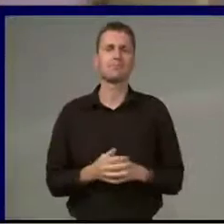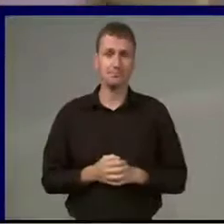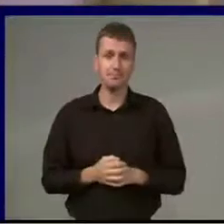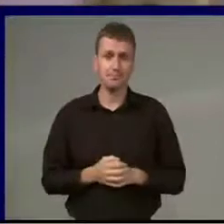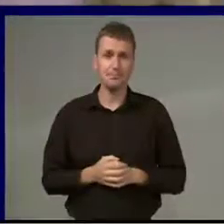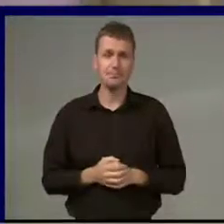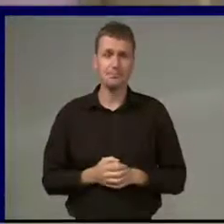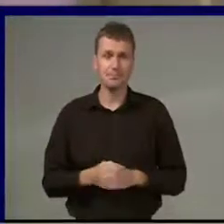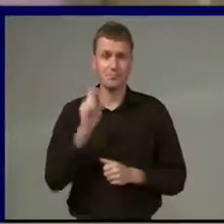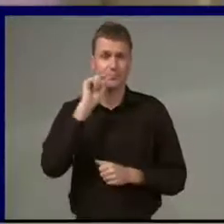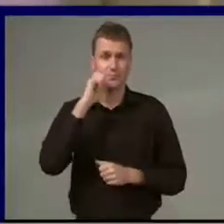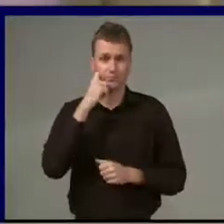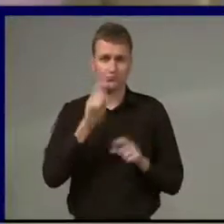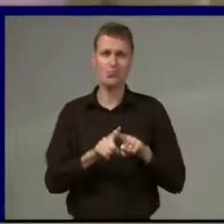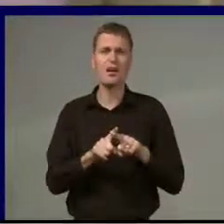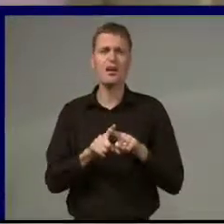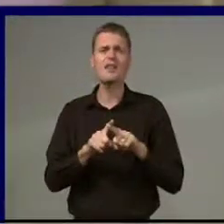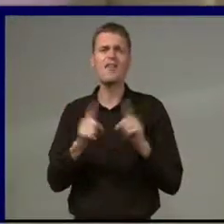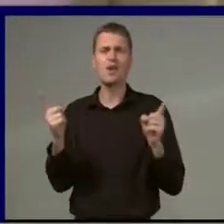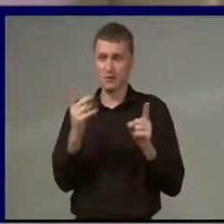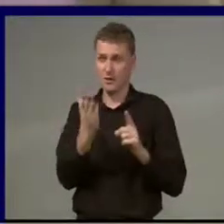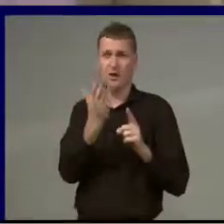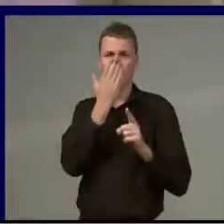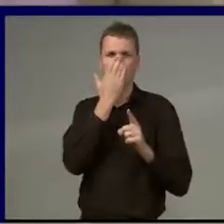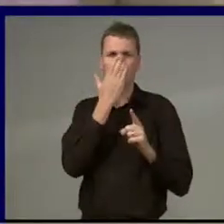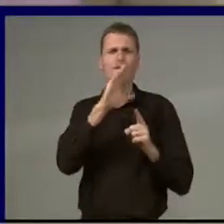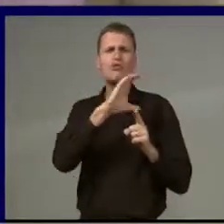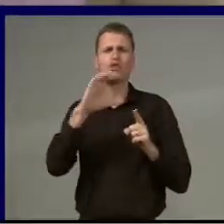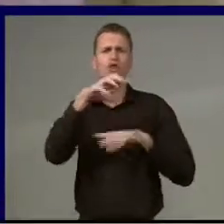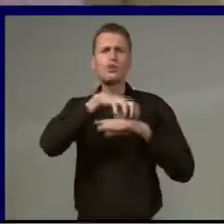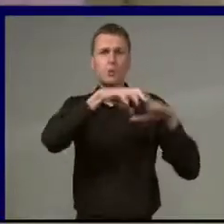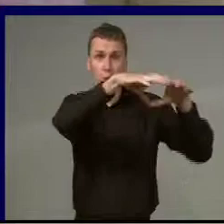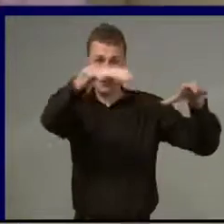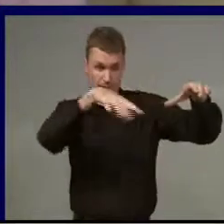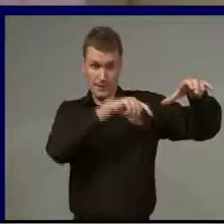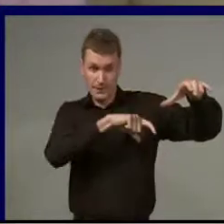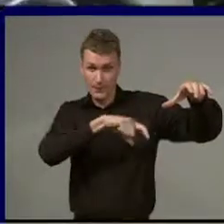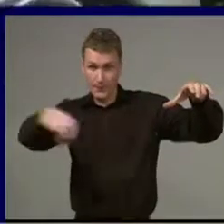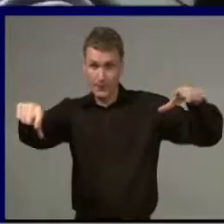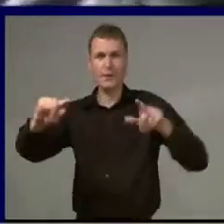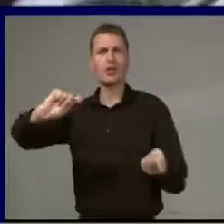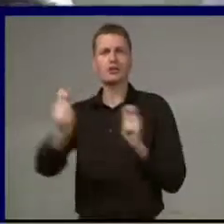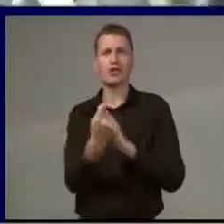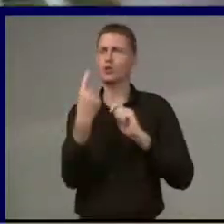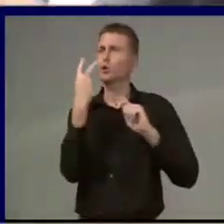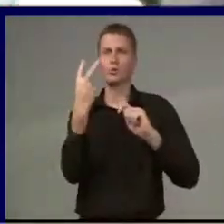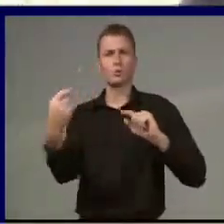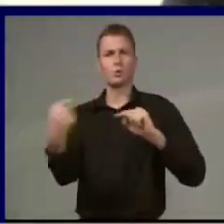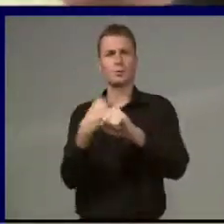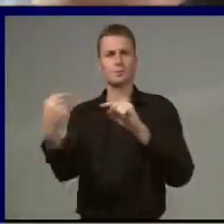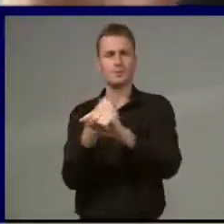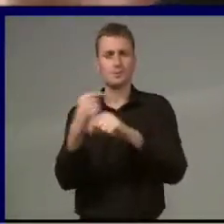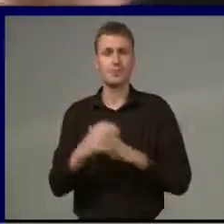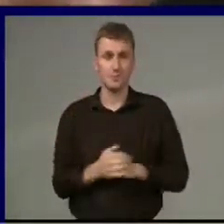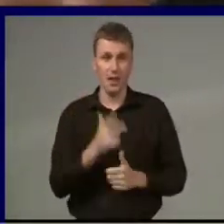different pathway. At the front of the Christchurch Hospital will be converted into two-way traffic. Park and ride isn't